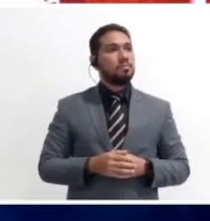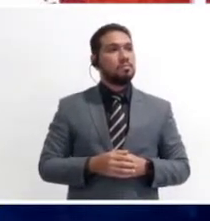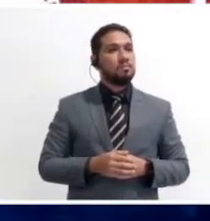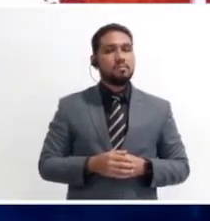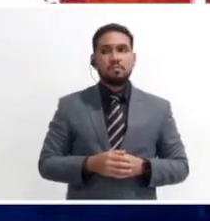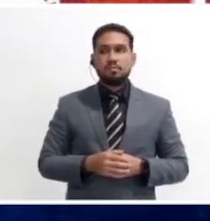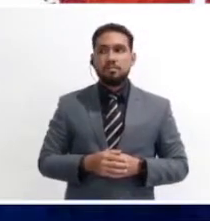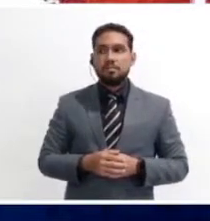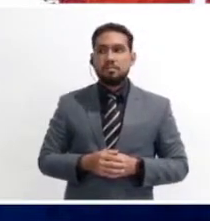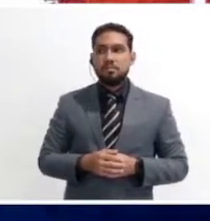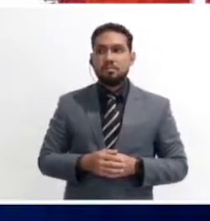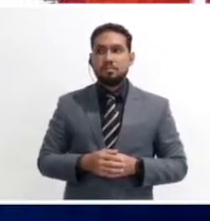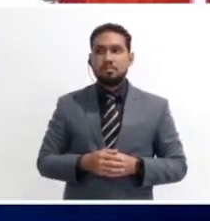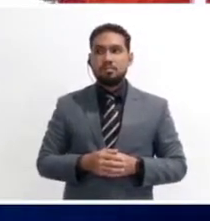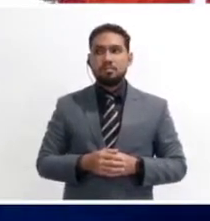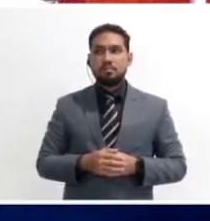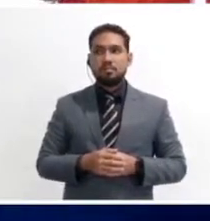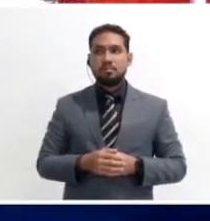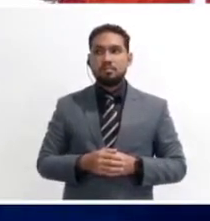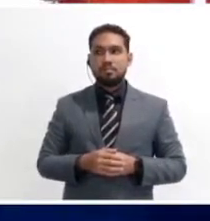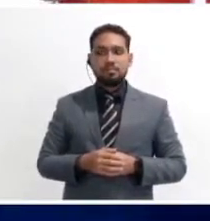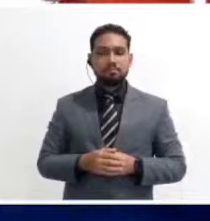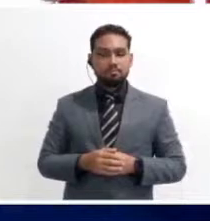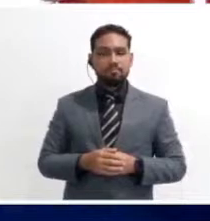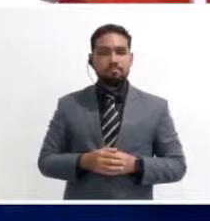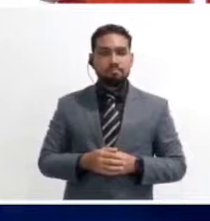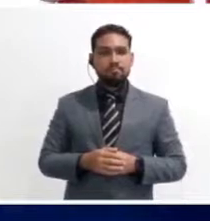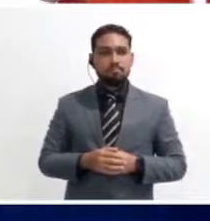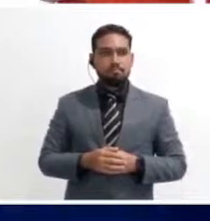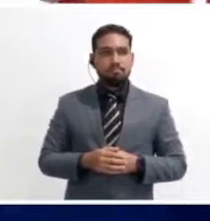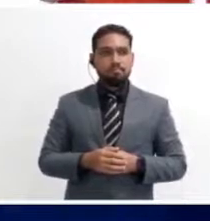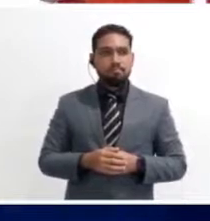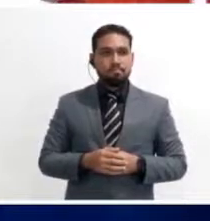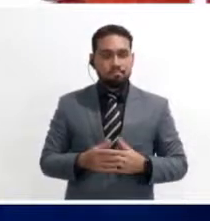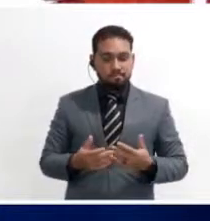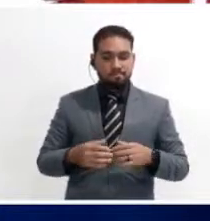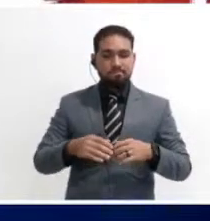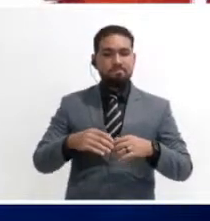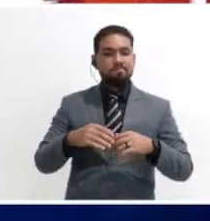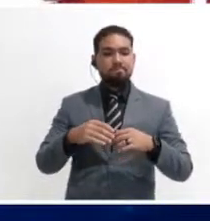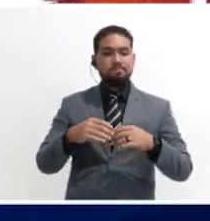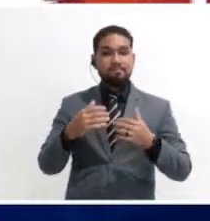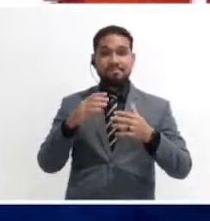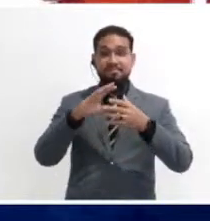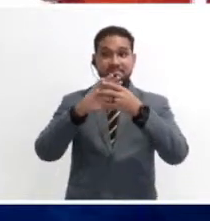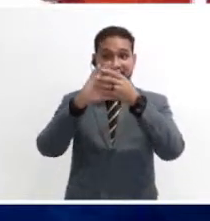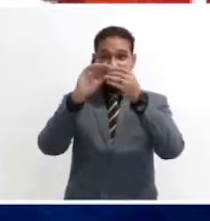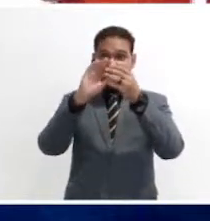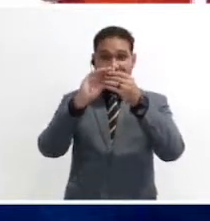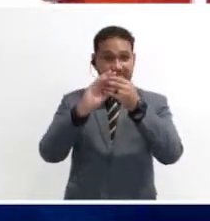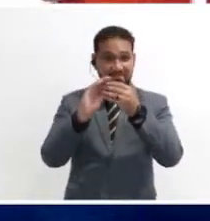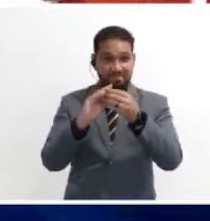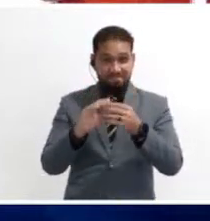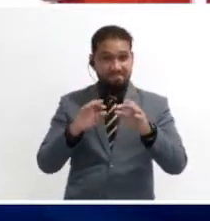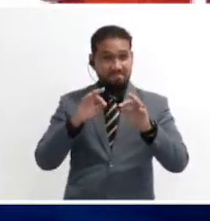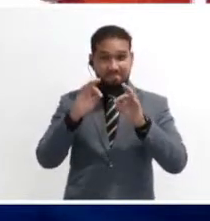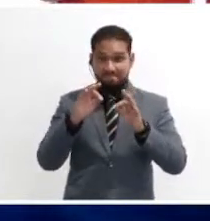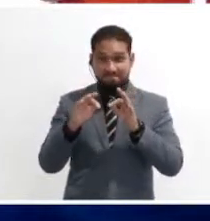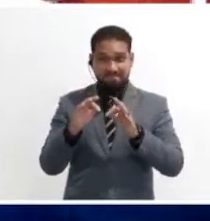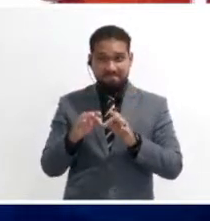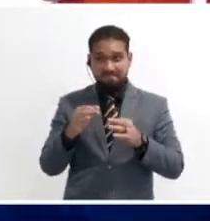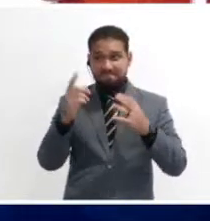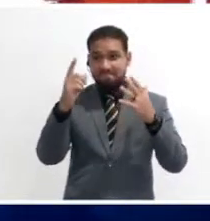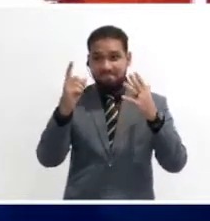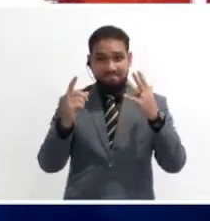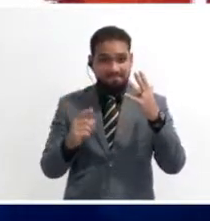So this is just a close-up of that part we looked at before, of where the wire bond is being used as a compartmental